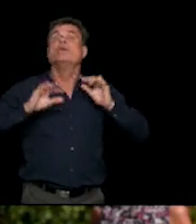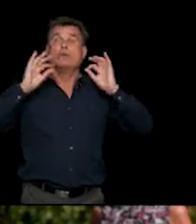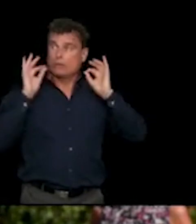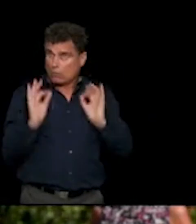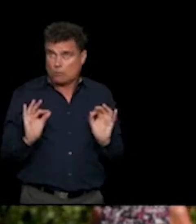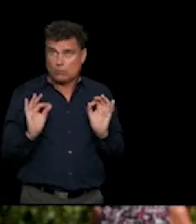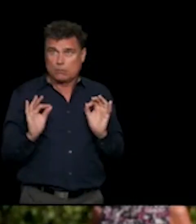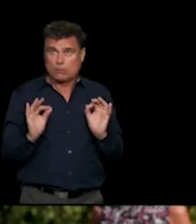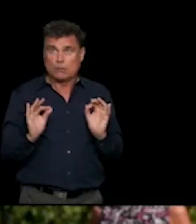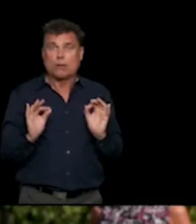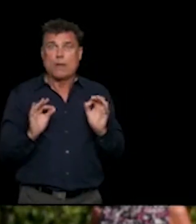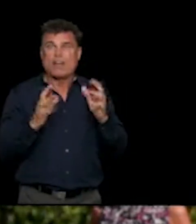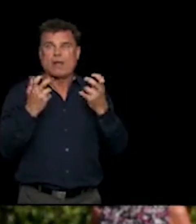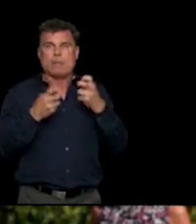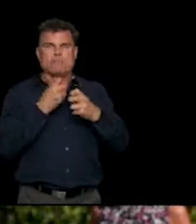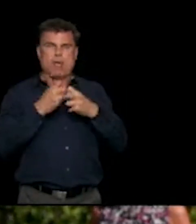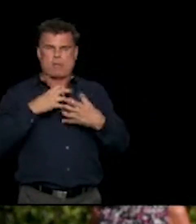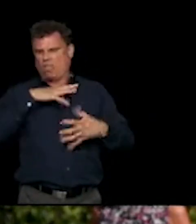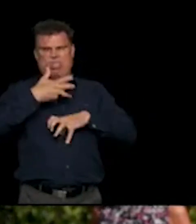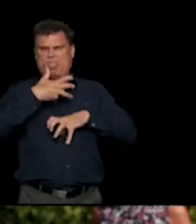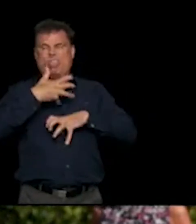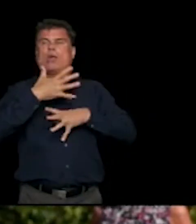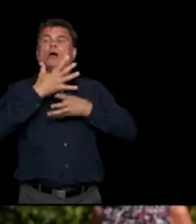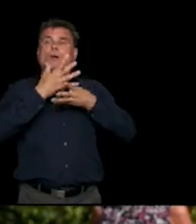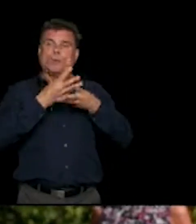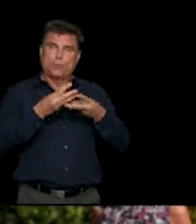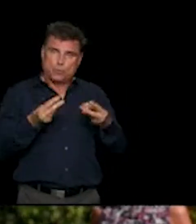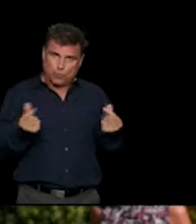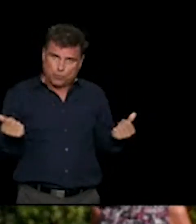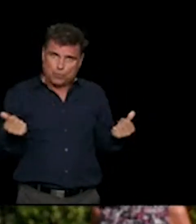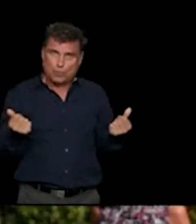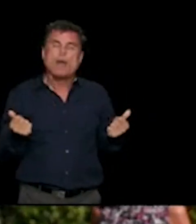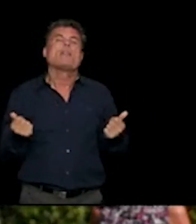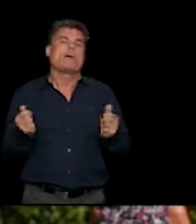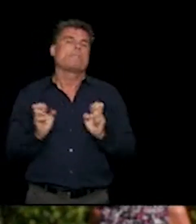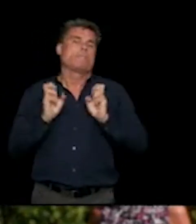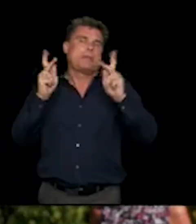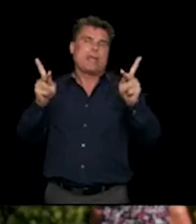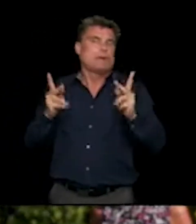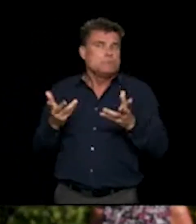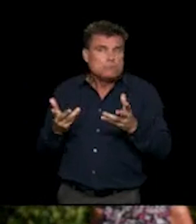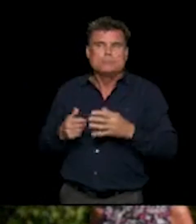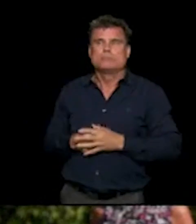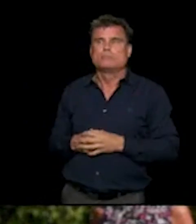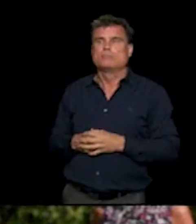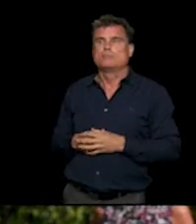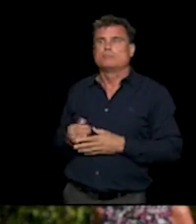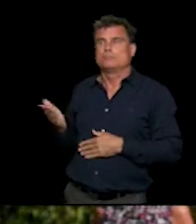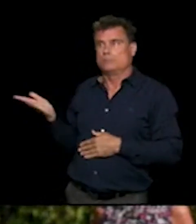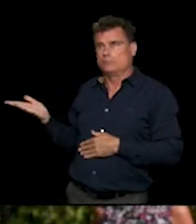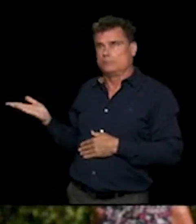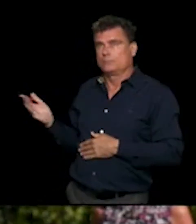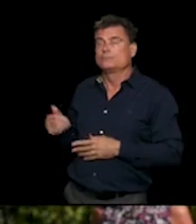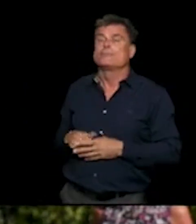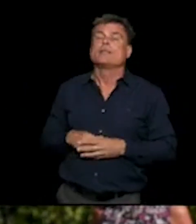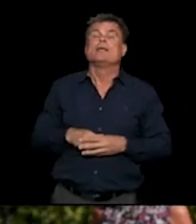permanent. Well, yeah, that's what we have been working on, and the evidence of success is, of course,